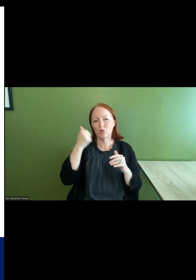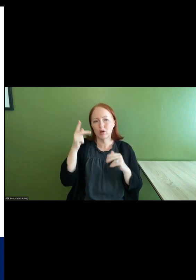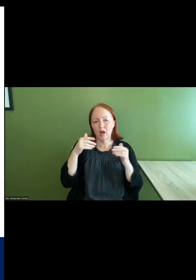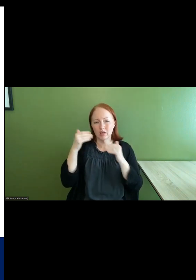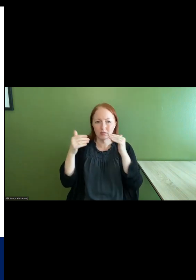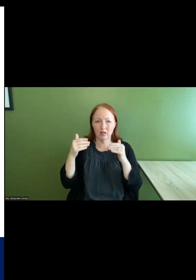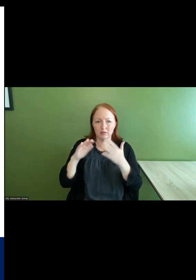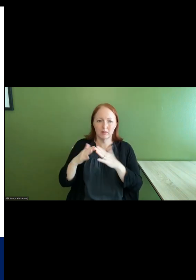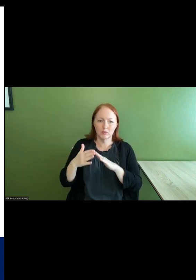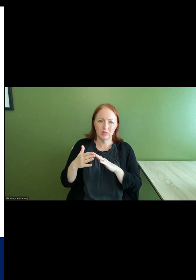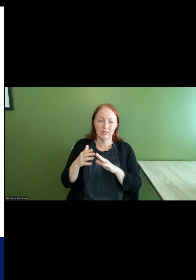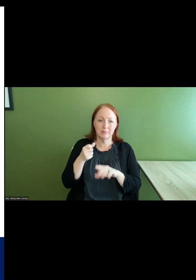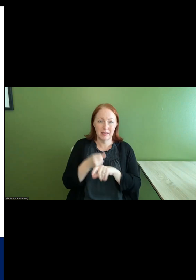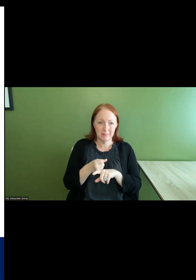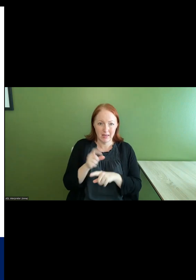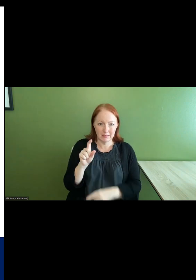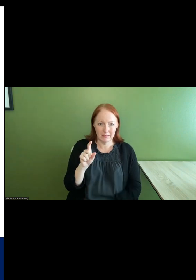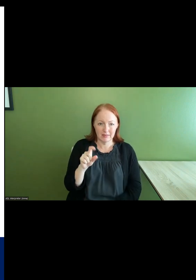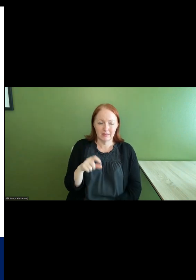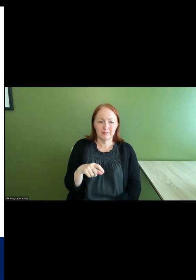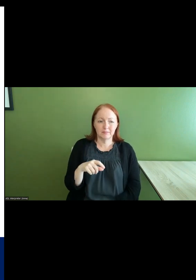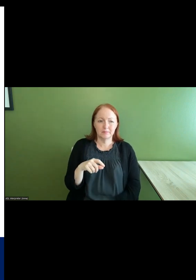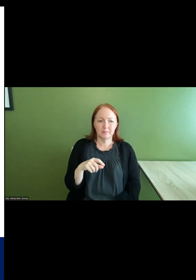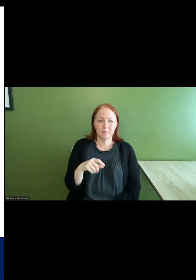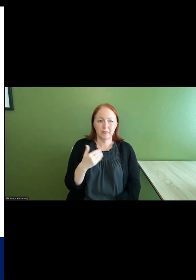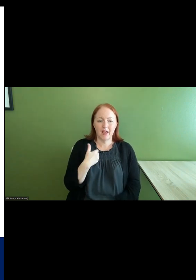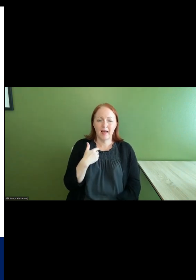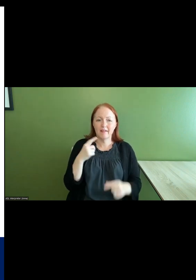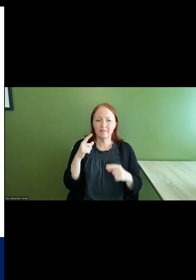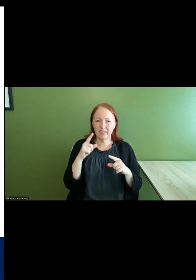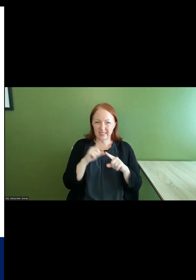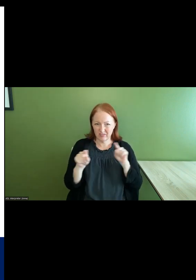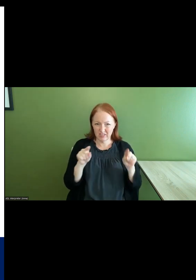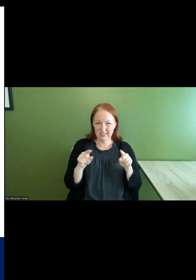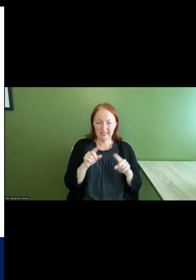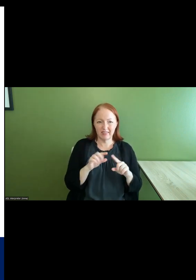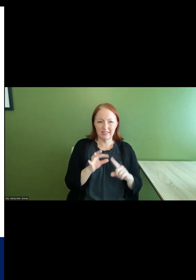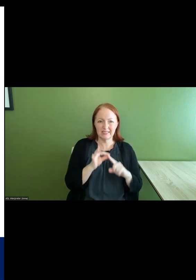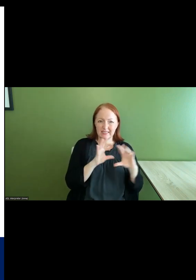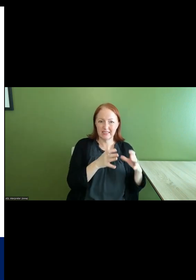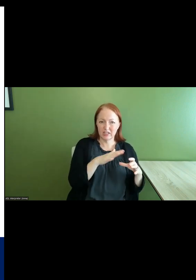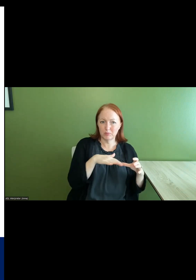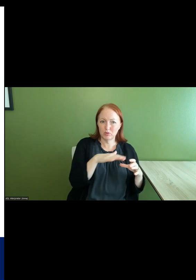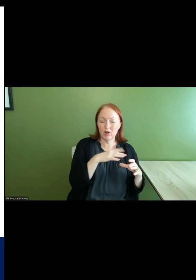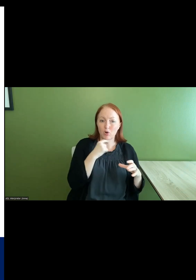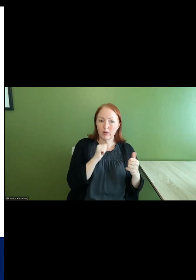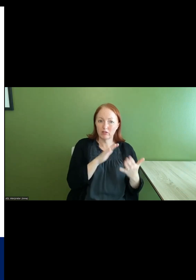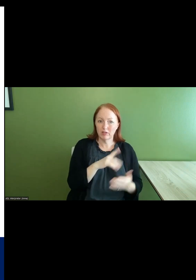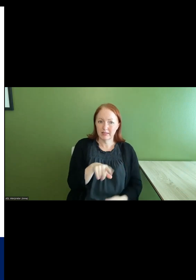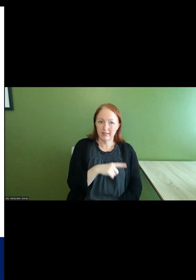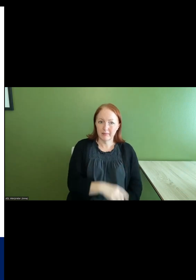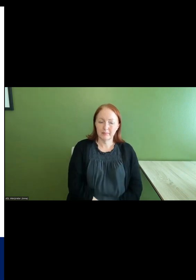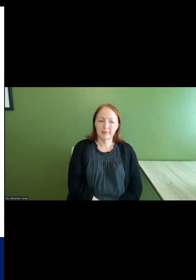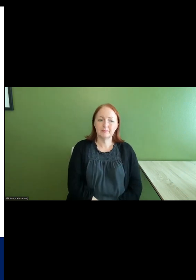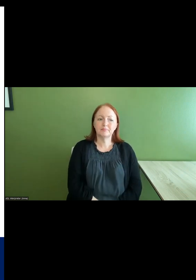communities may be impacted? Are there differences in these distinct communities, and are we addressing them? And